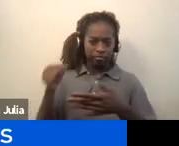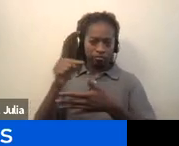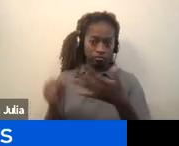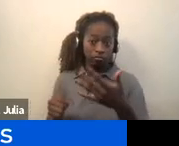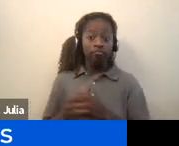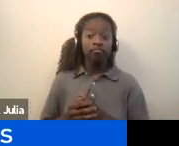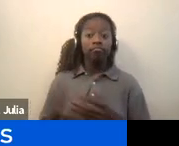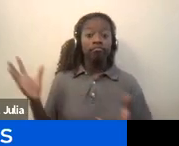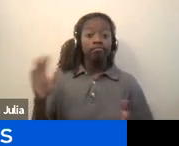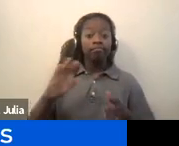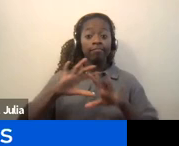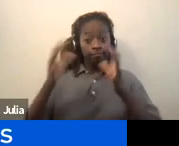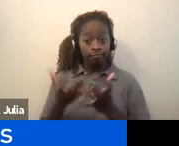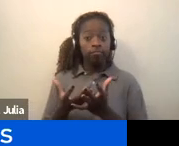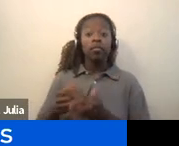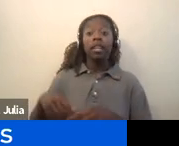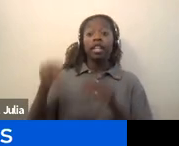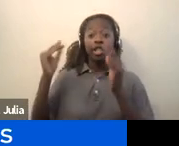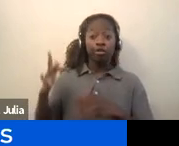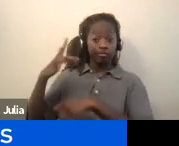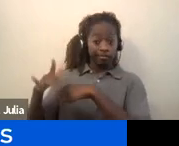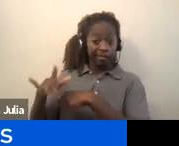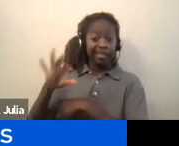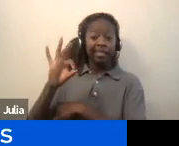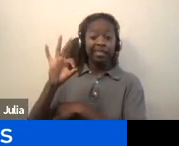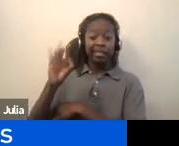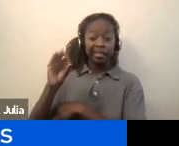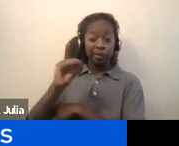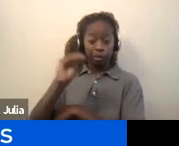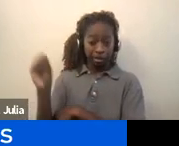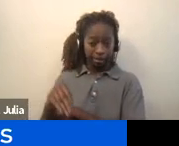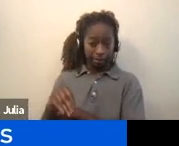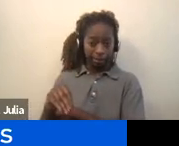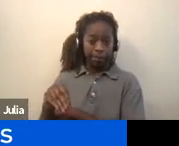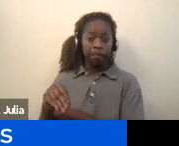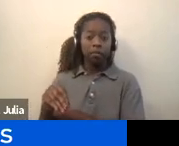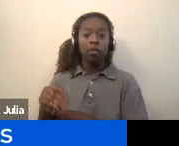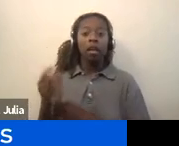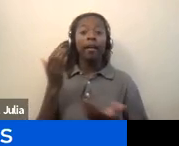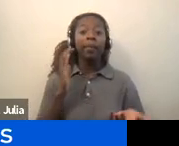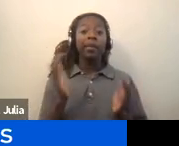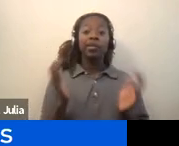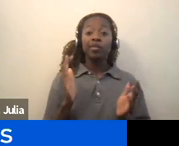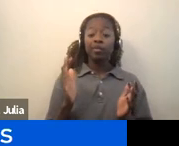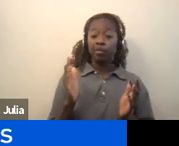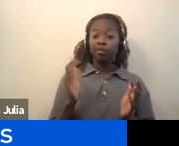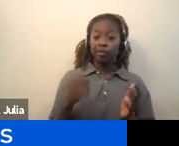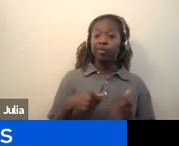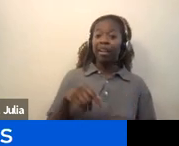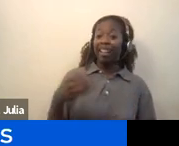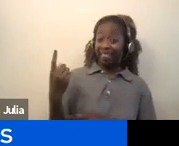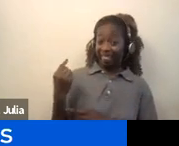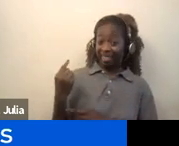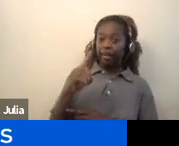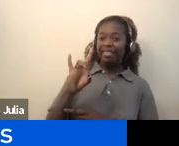about 90 percent of teacher vacancies hired submitted for this year compared to 95 percent at this point last